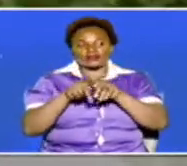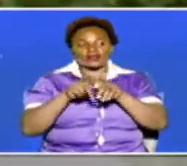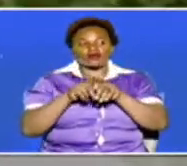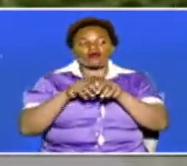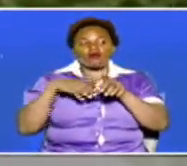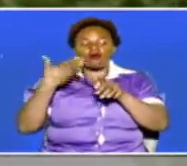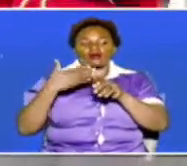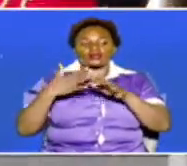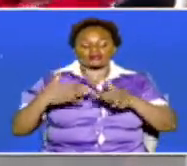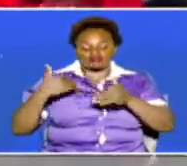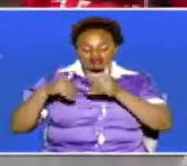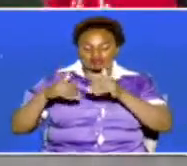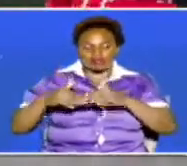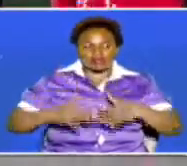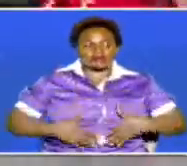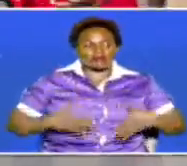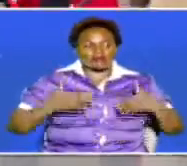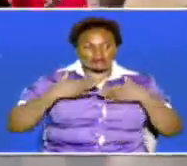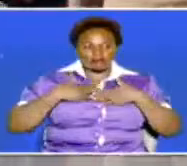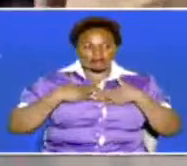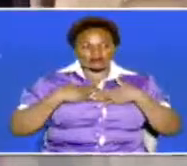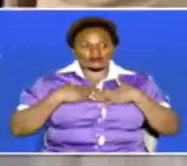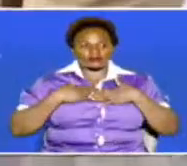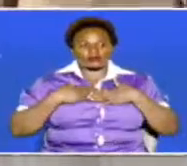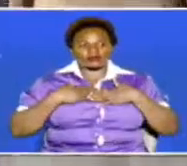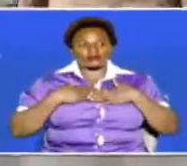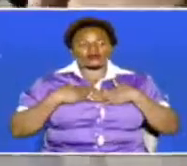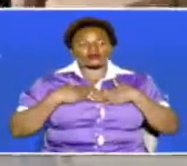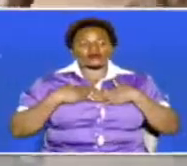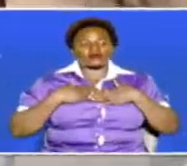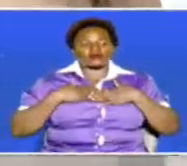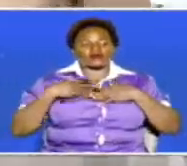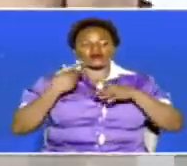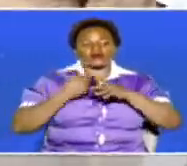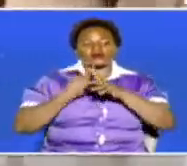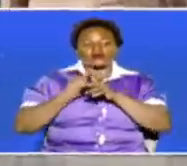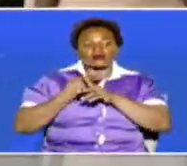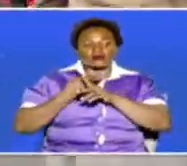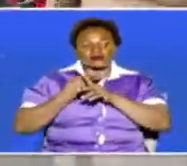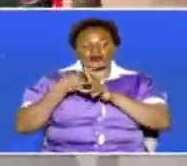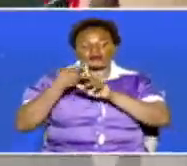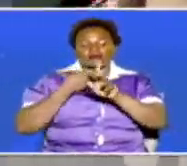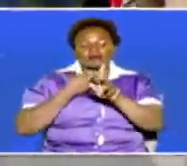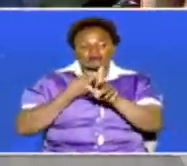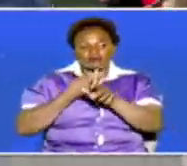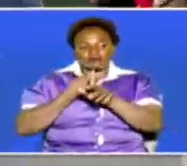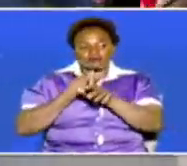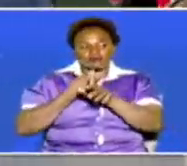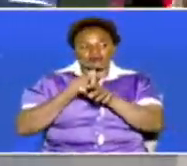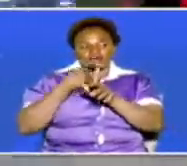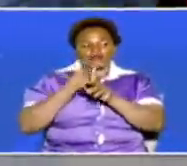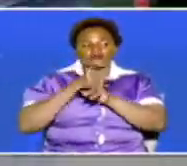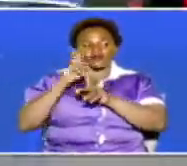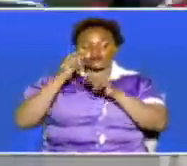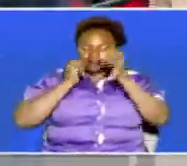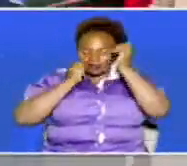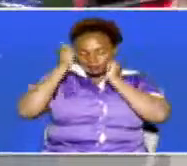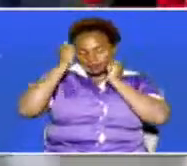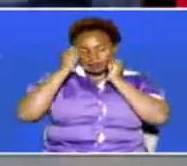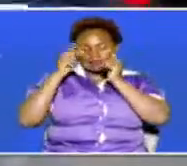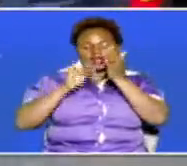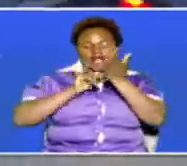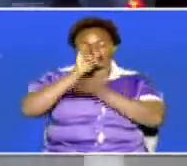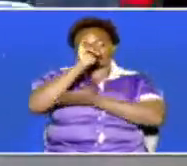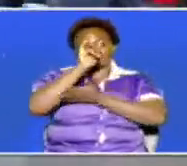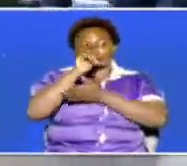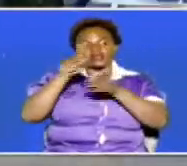are always with the body, and they also the rank of full colonel, drawn from the three services of the Kenya Army, Kenya Air Force,